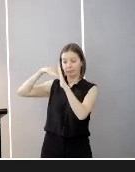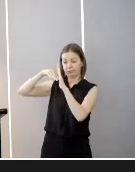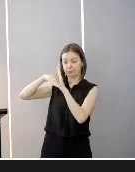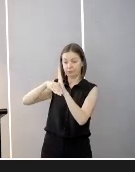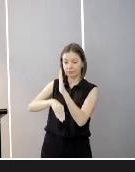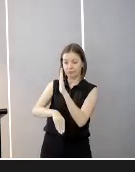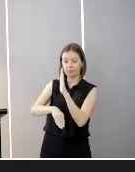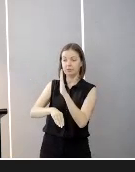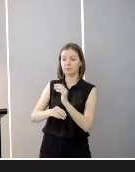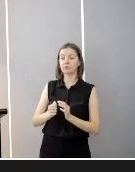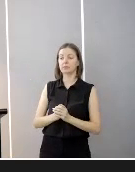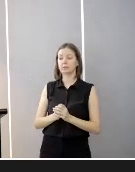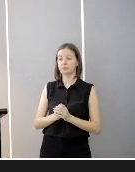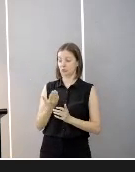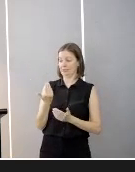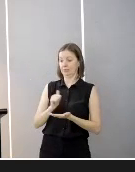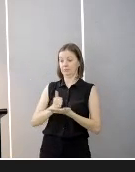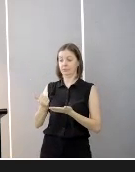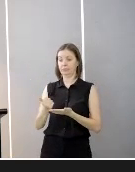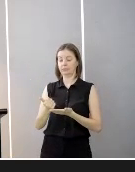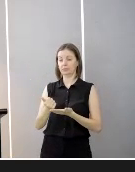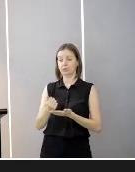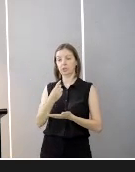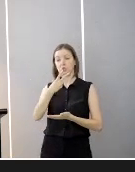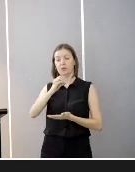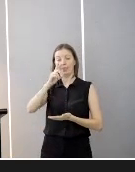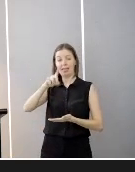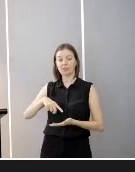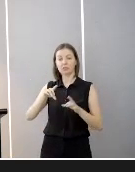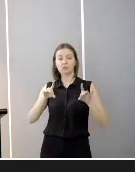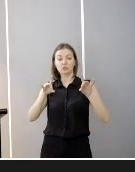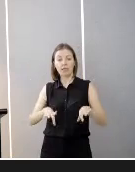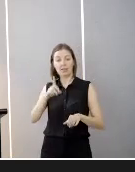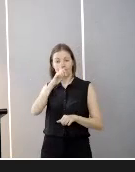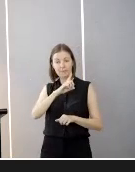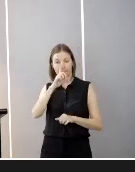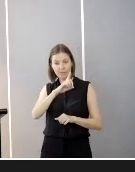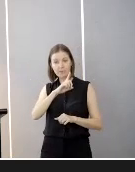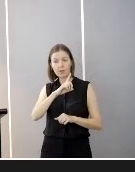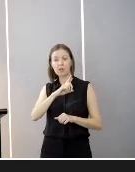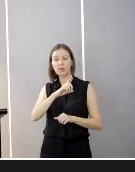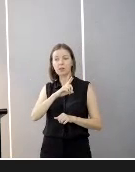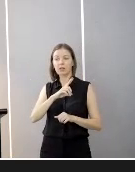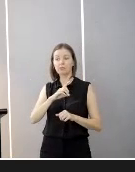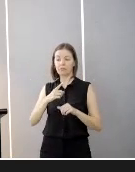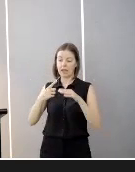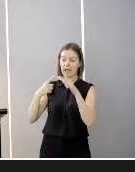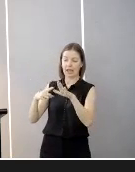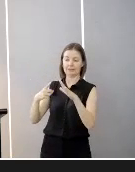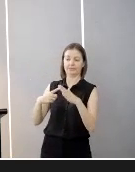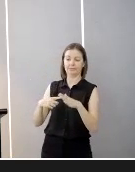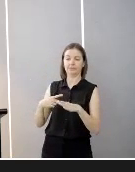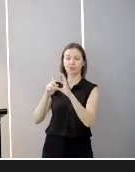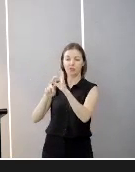out this month in about 20,000 Australians who have carried out a bunch of surveys.